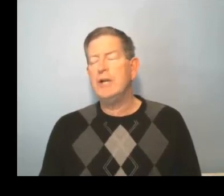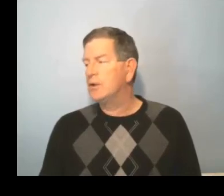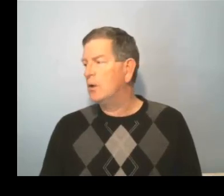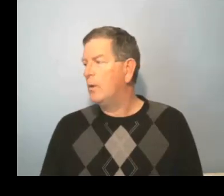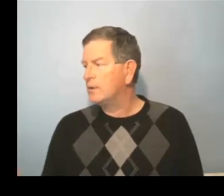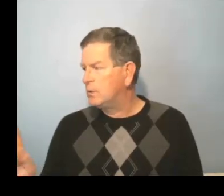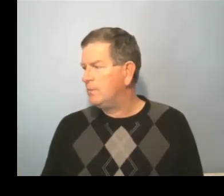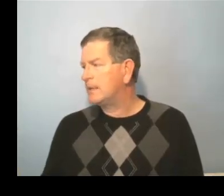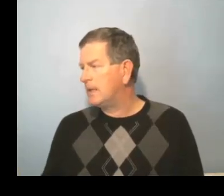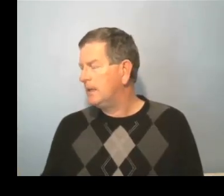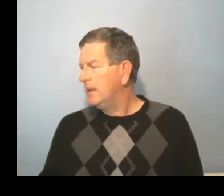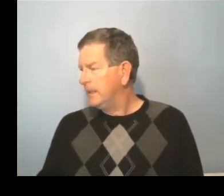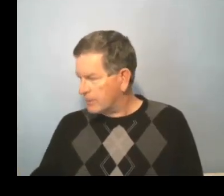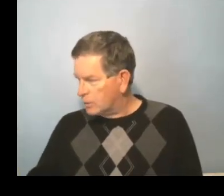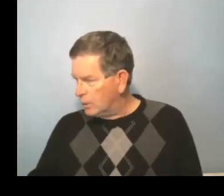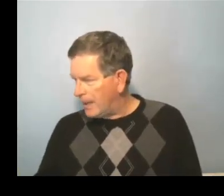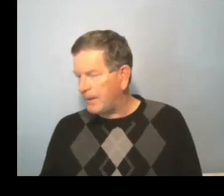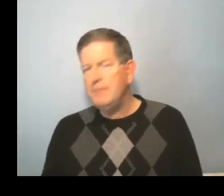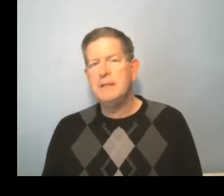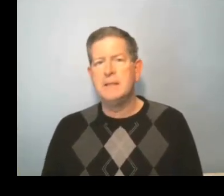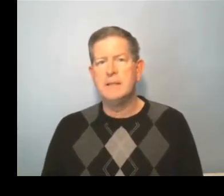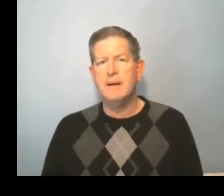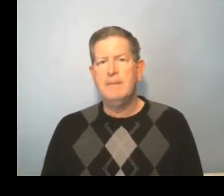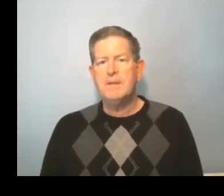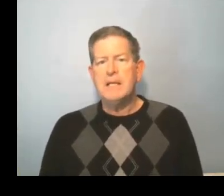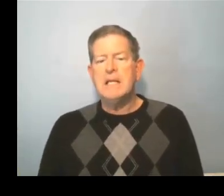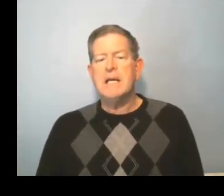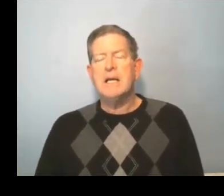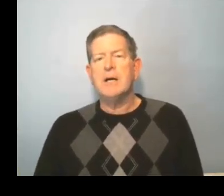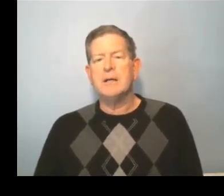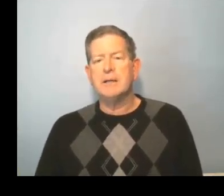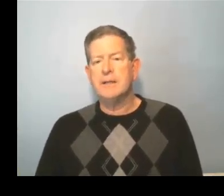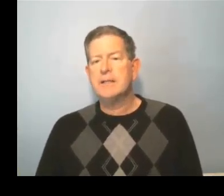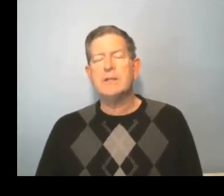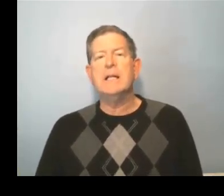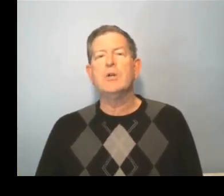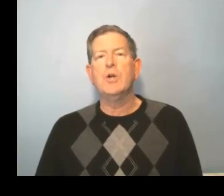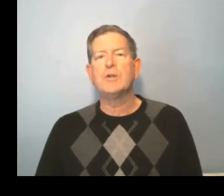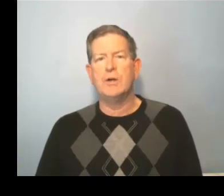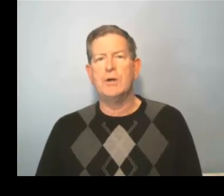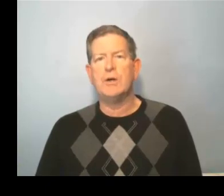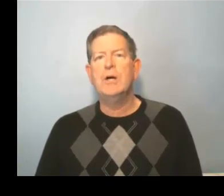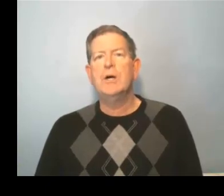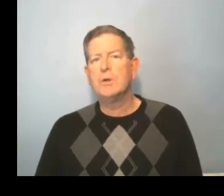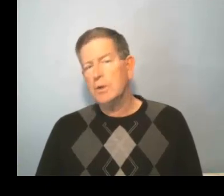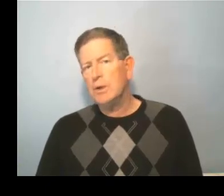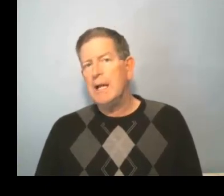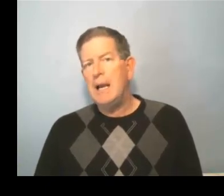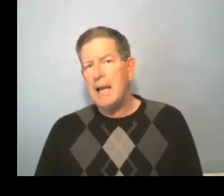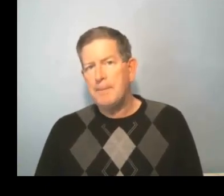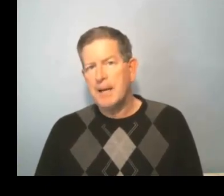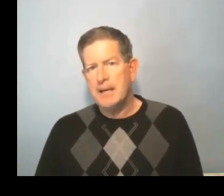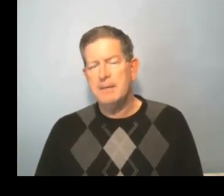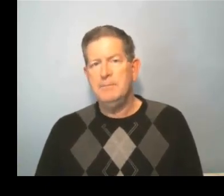expression changes. It was du matin, now it's de l'après-midi. Il est, in this case, il est 2 heures